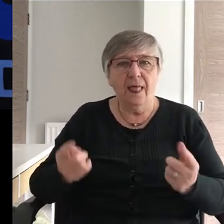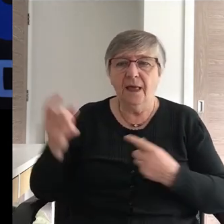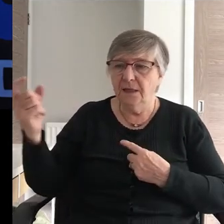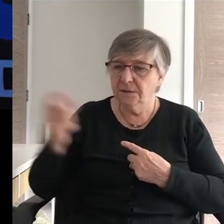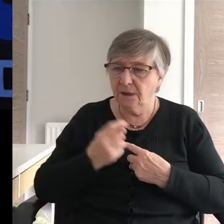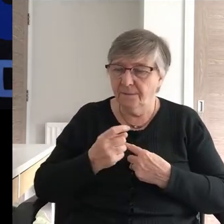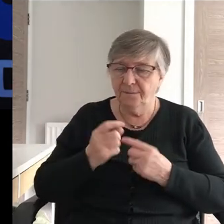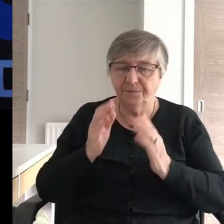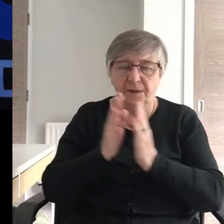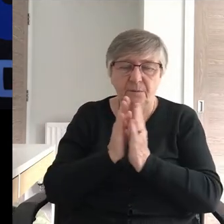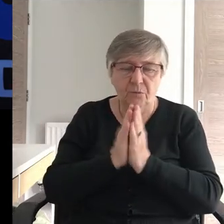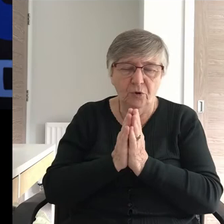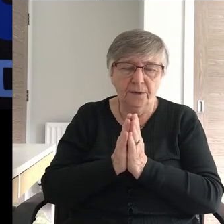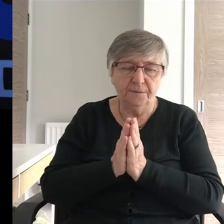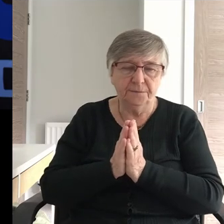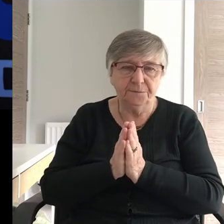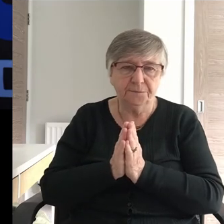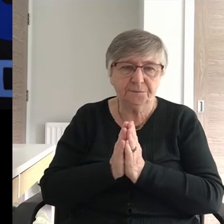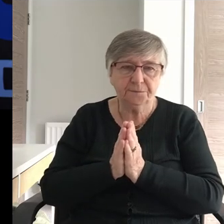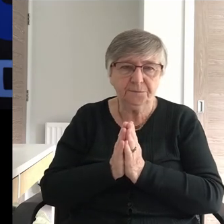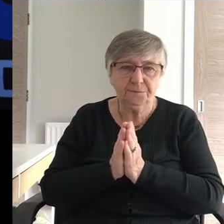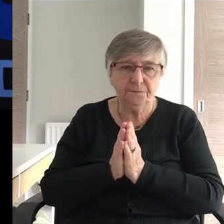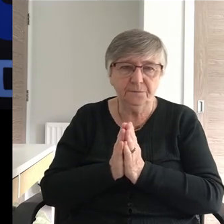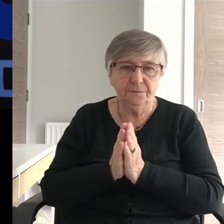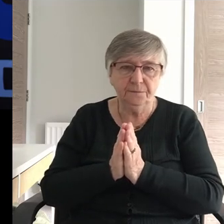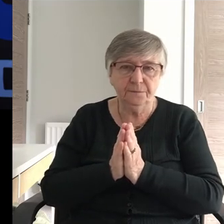Let's come to God in prayer. Let us pray.